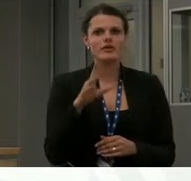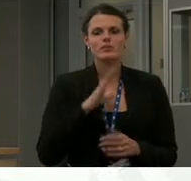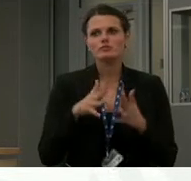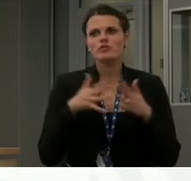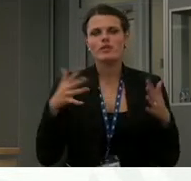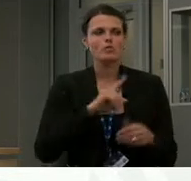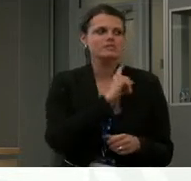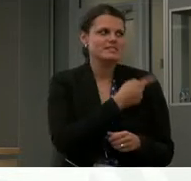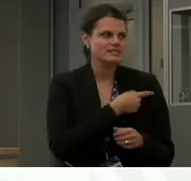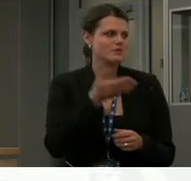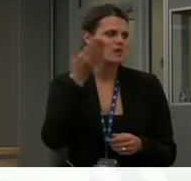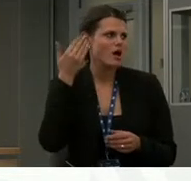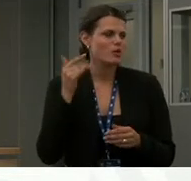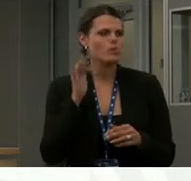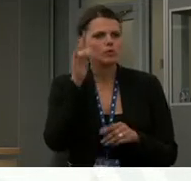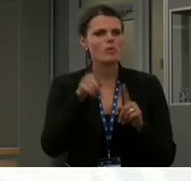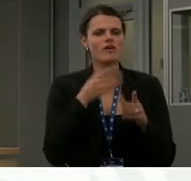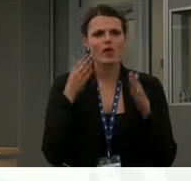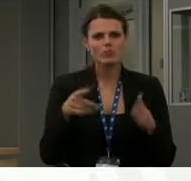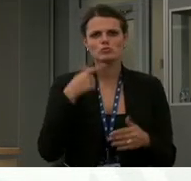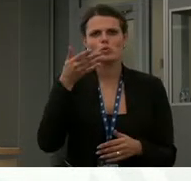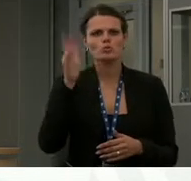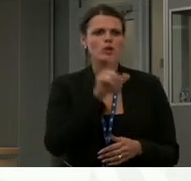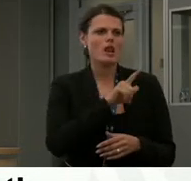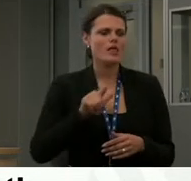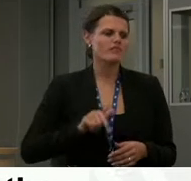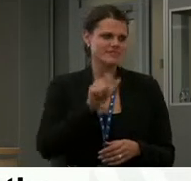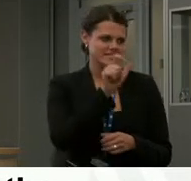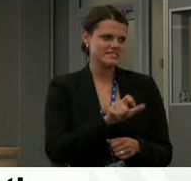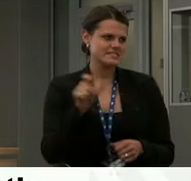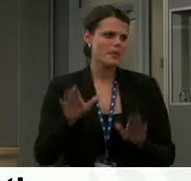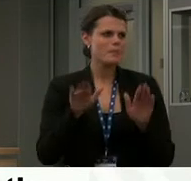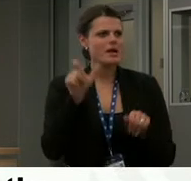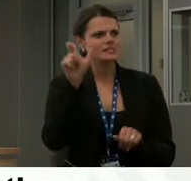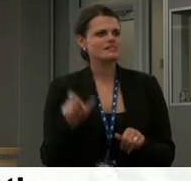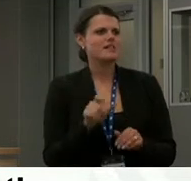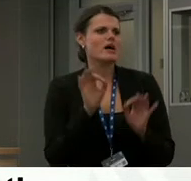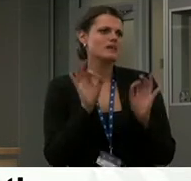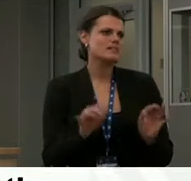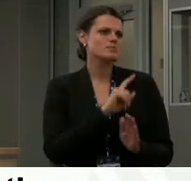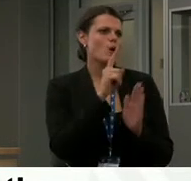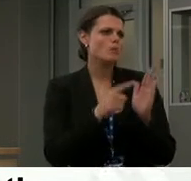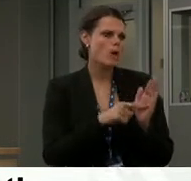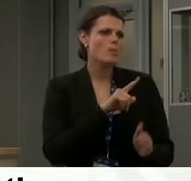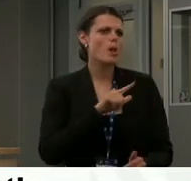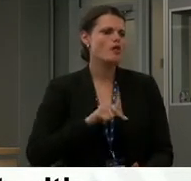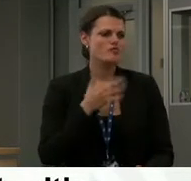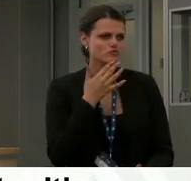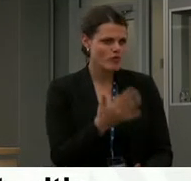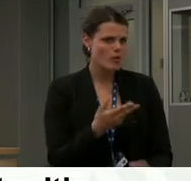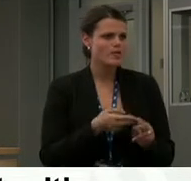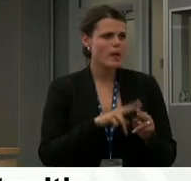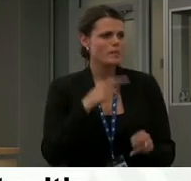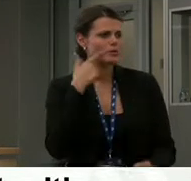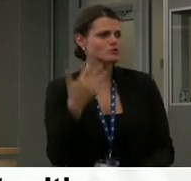in Latvia. I have had many opportunities, and I think I'll have many opportunities to address the Latvian people with regards